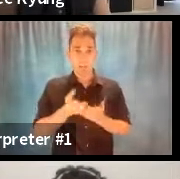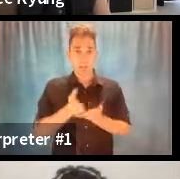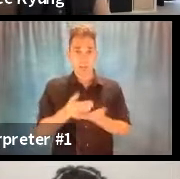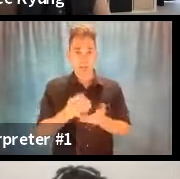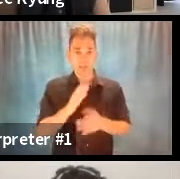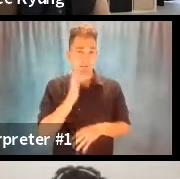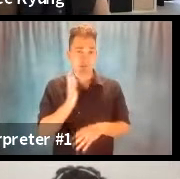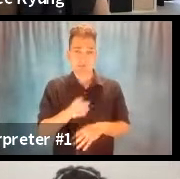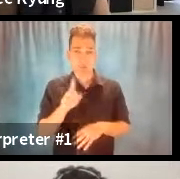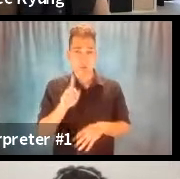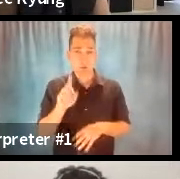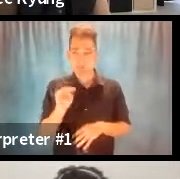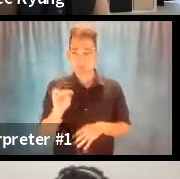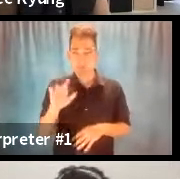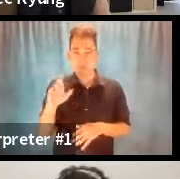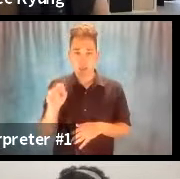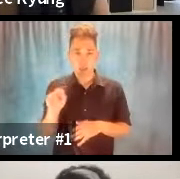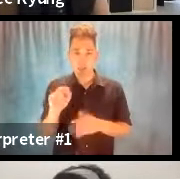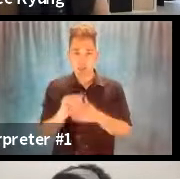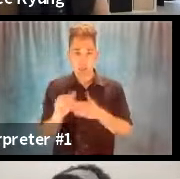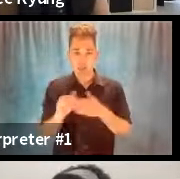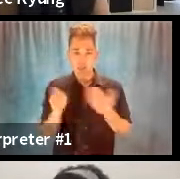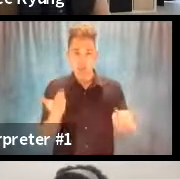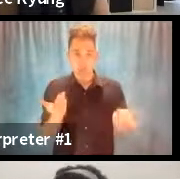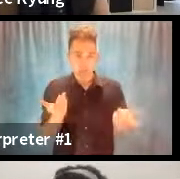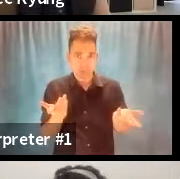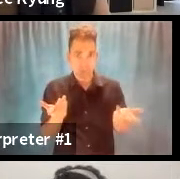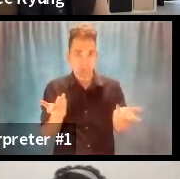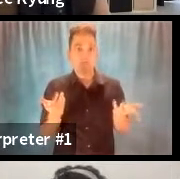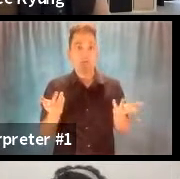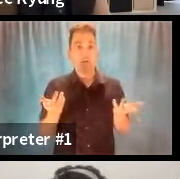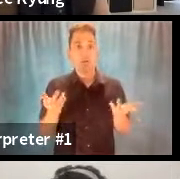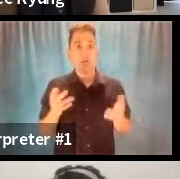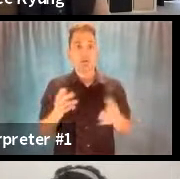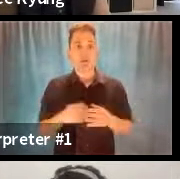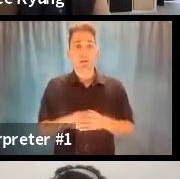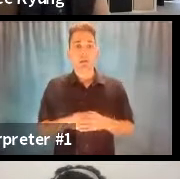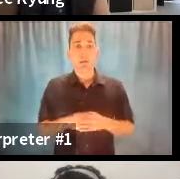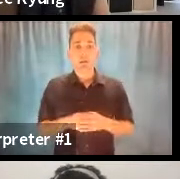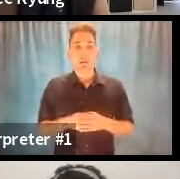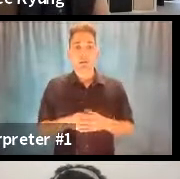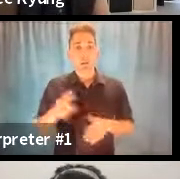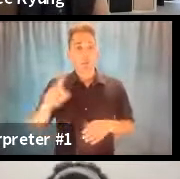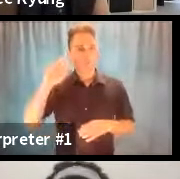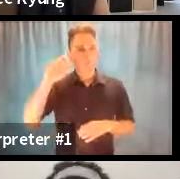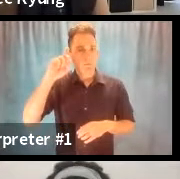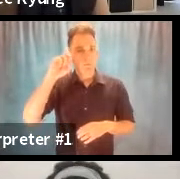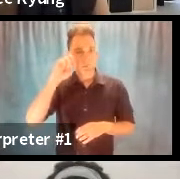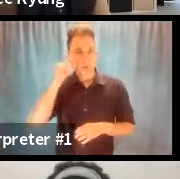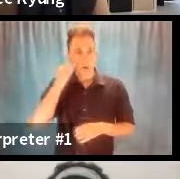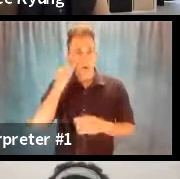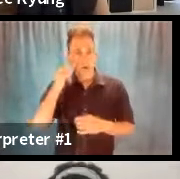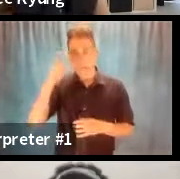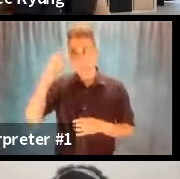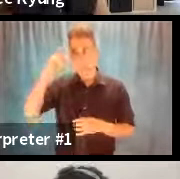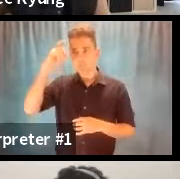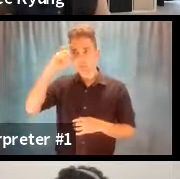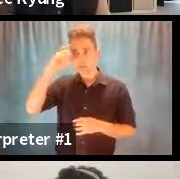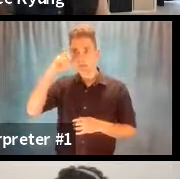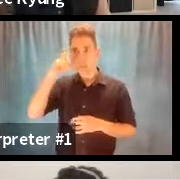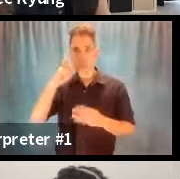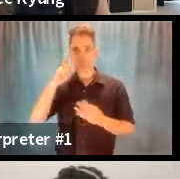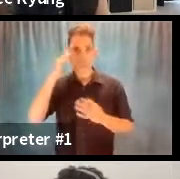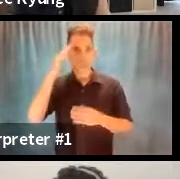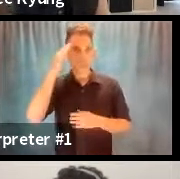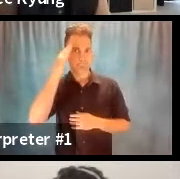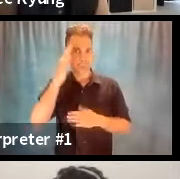year. So we thought that if we shared our wisdom and we shared